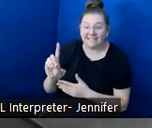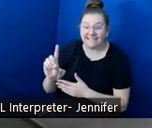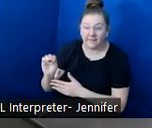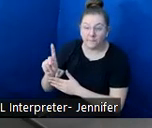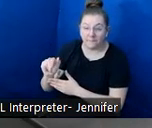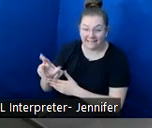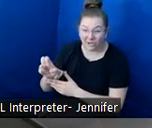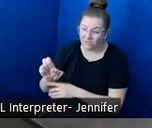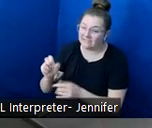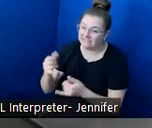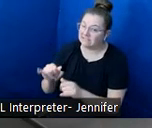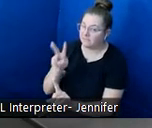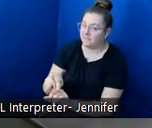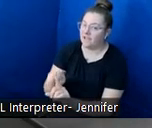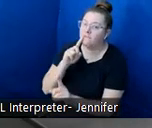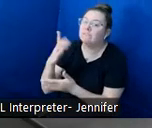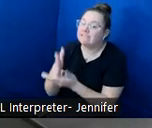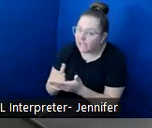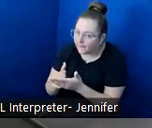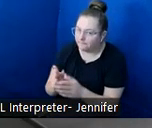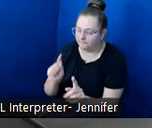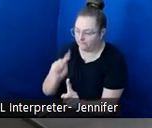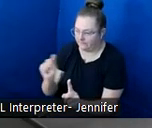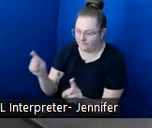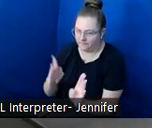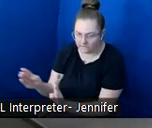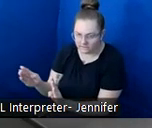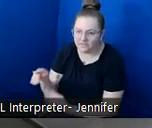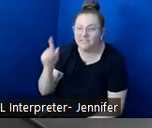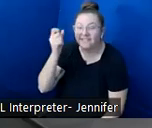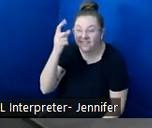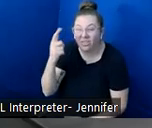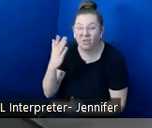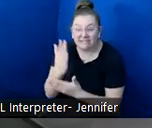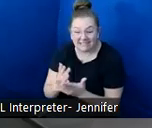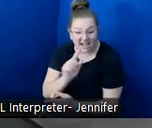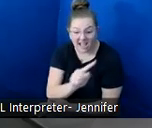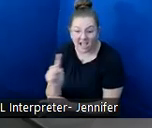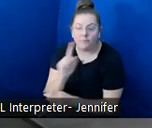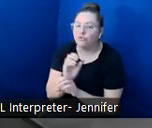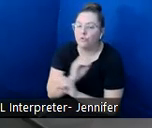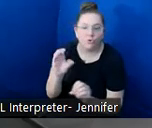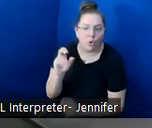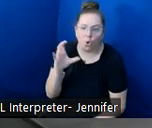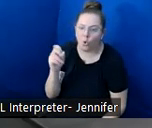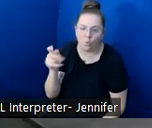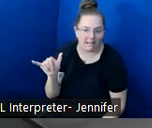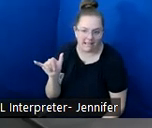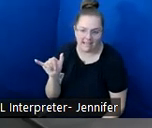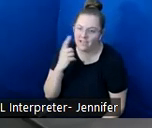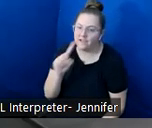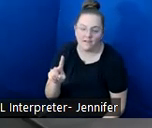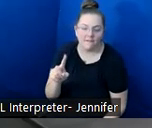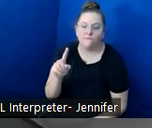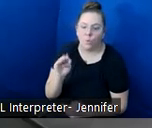do apply for some plans. There are some plans where there is no copay on Medicare paid